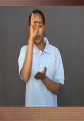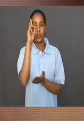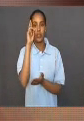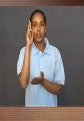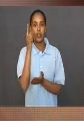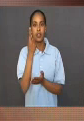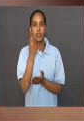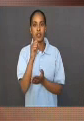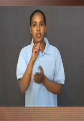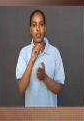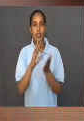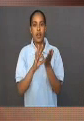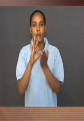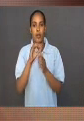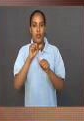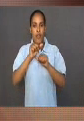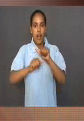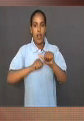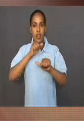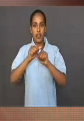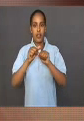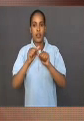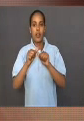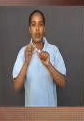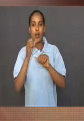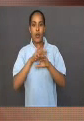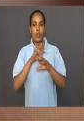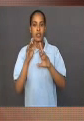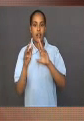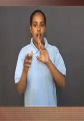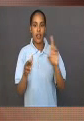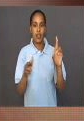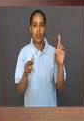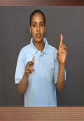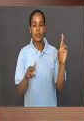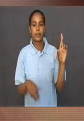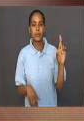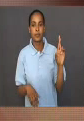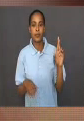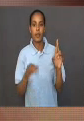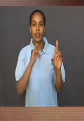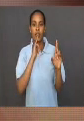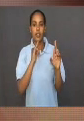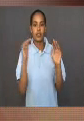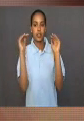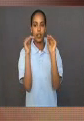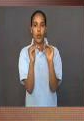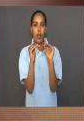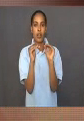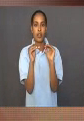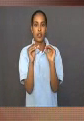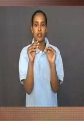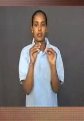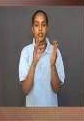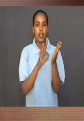because the number of atoms on the reactant side is equal to